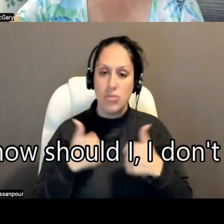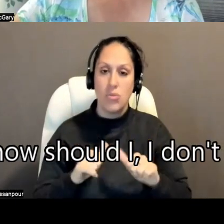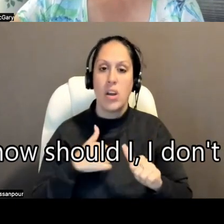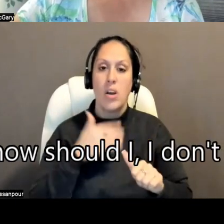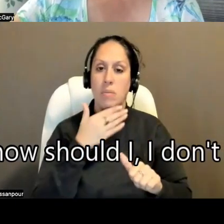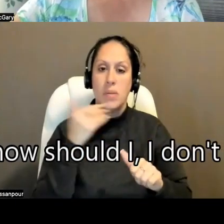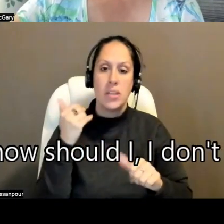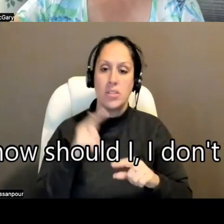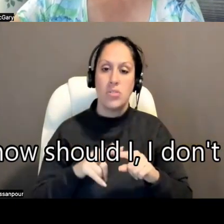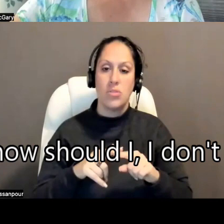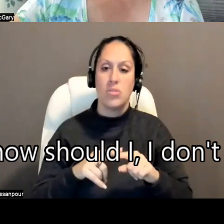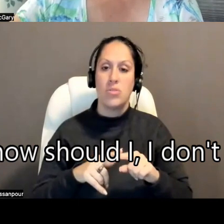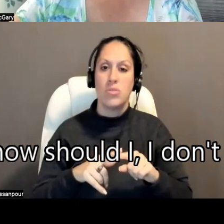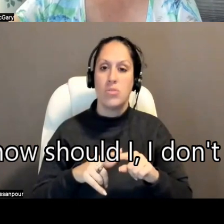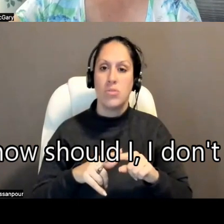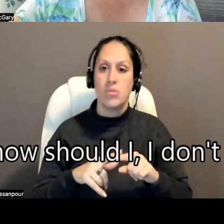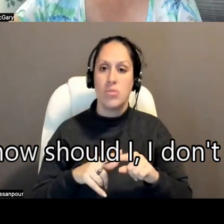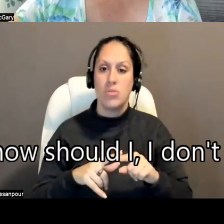best to